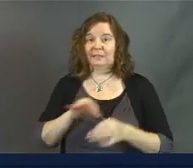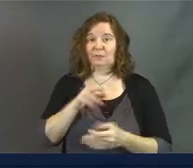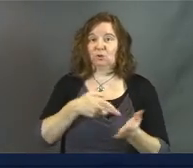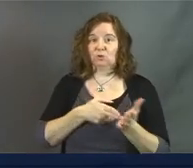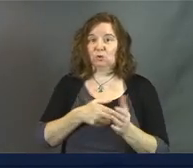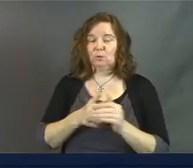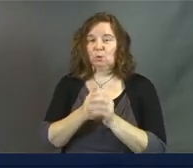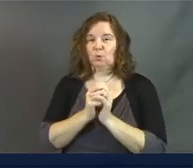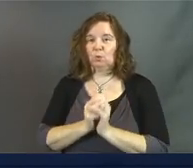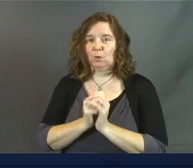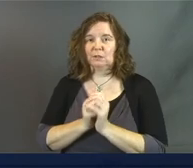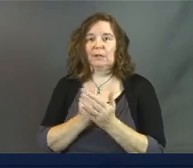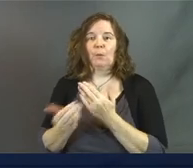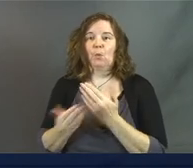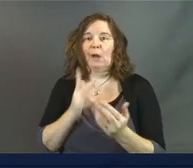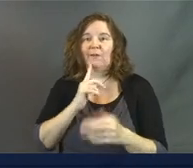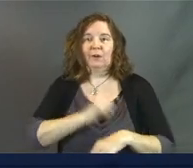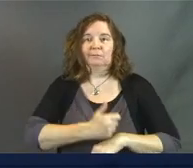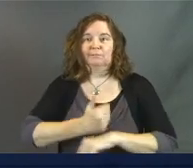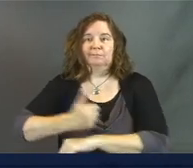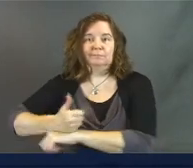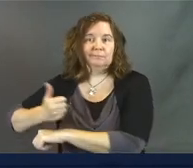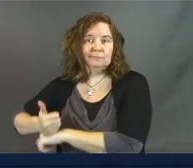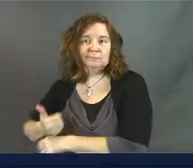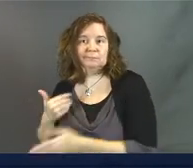and in truth worshiping wherever they are.